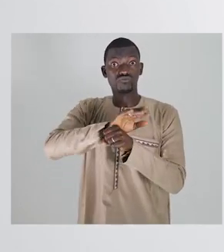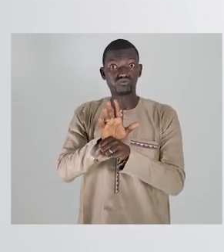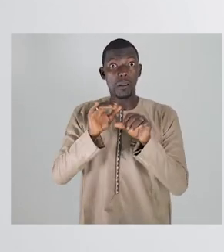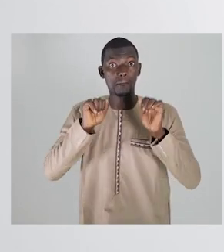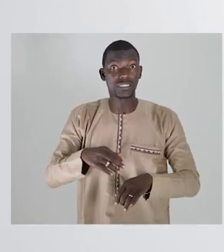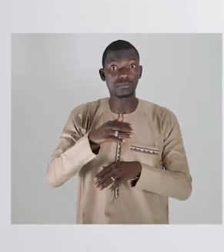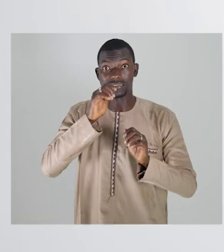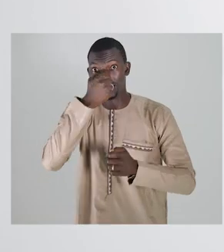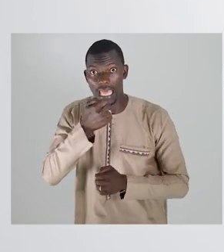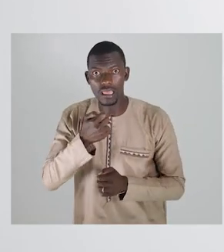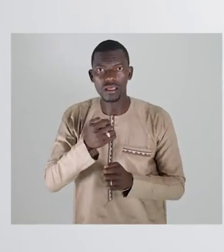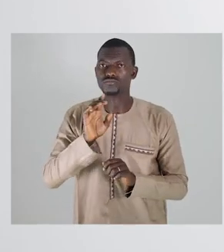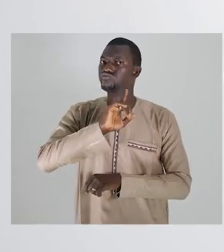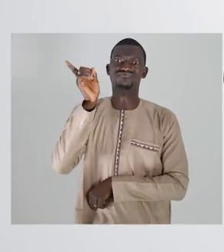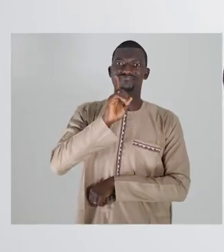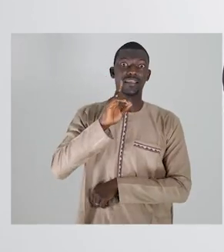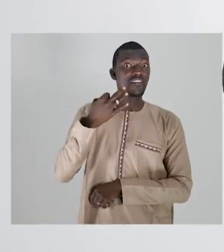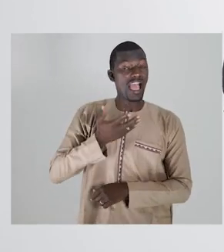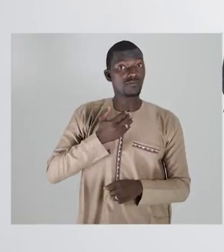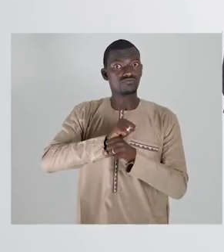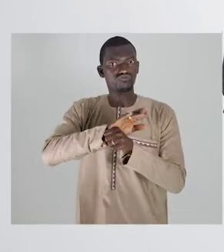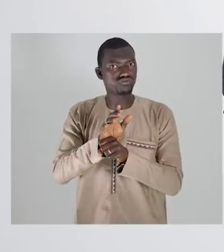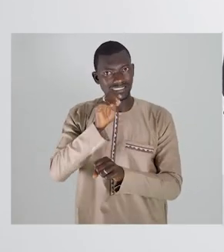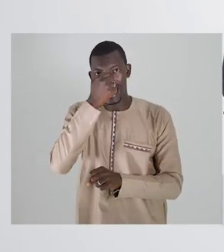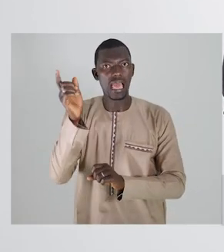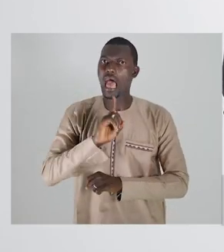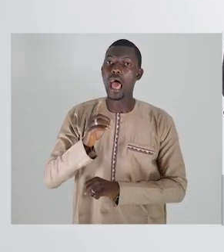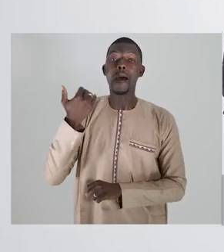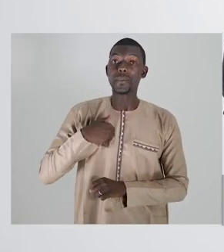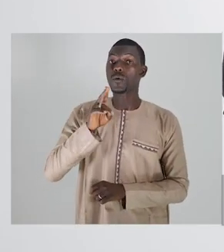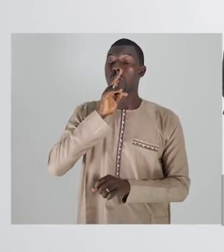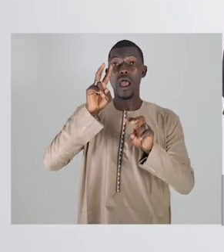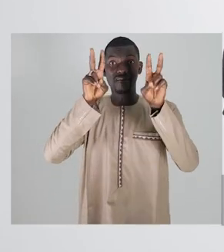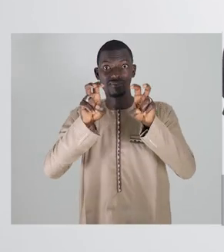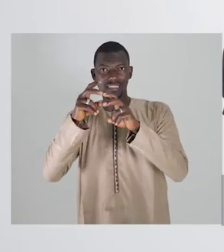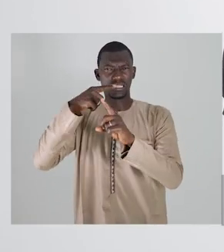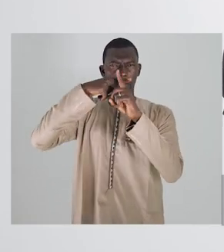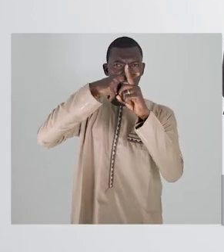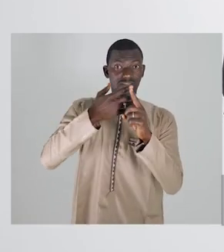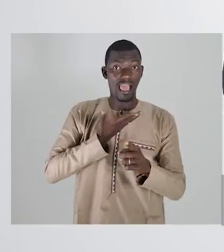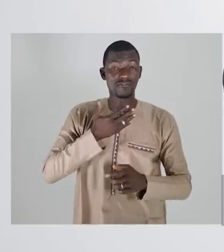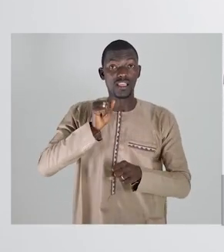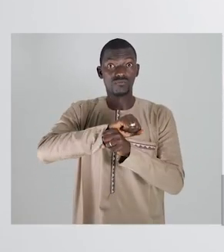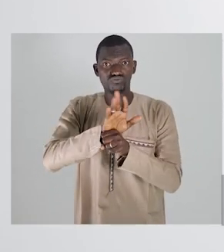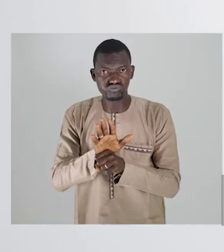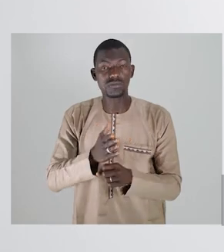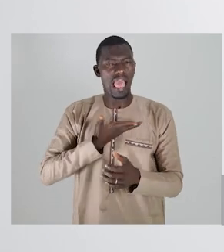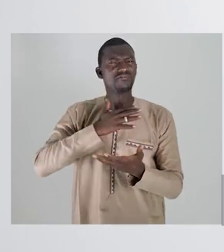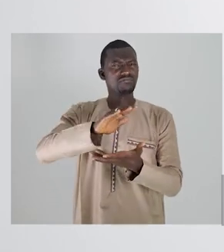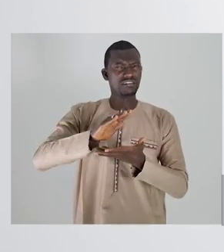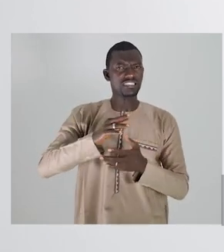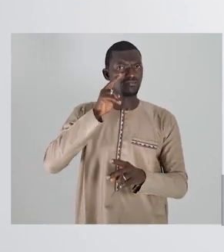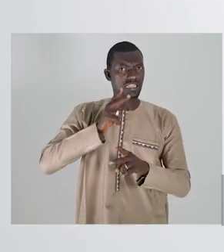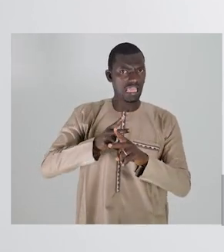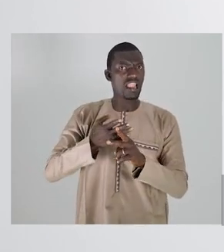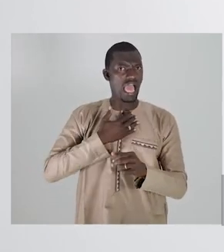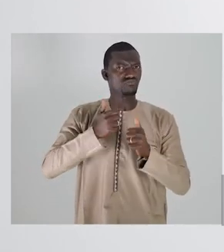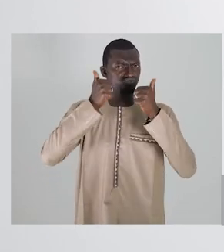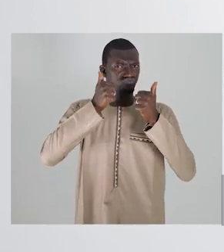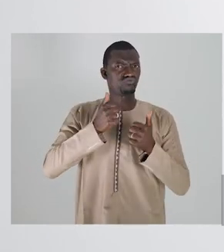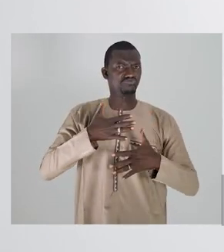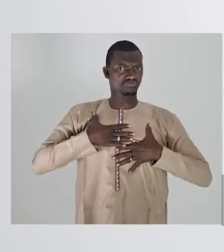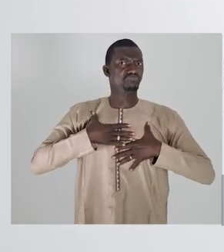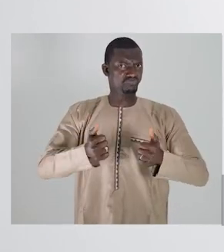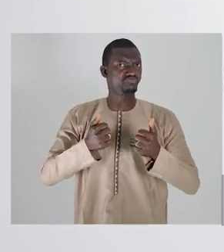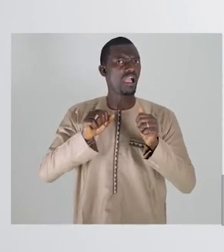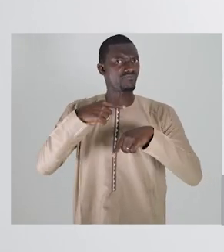dedet lolu amut li am nak moy jangoro ji mu ngey law di daj aduna ci yeb waye nak bakan yum ci faat sax taxuko